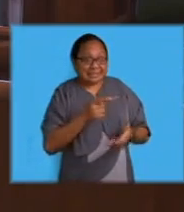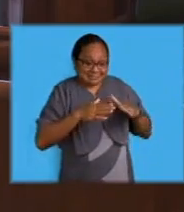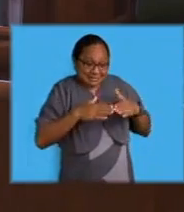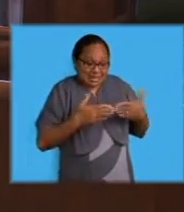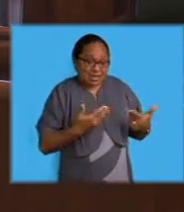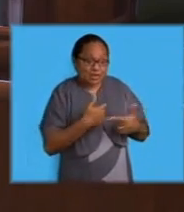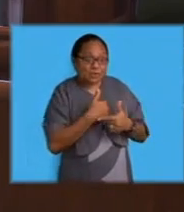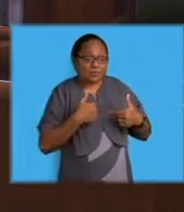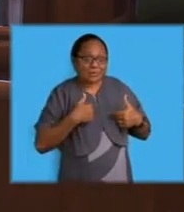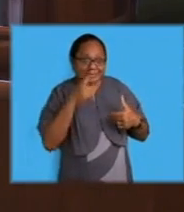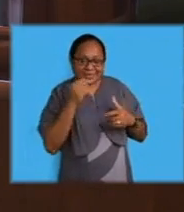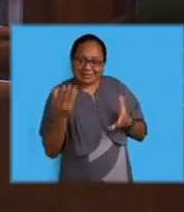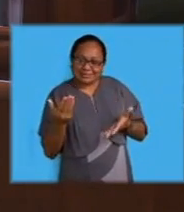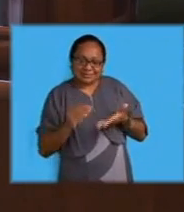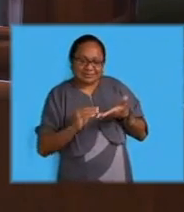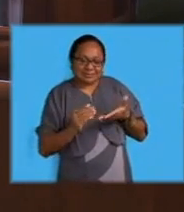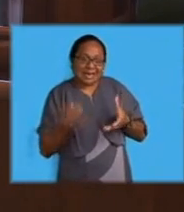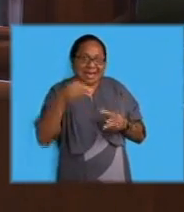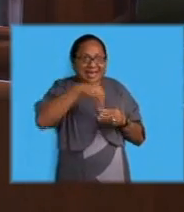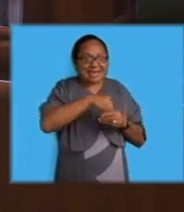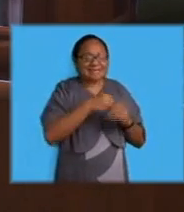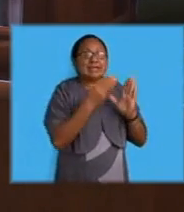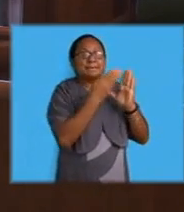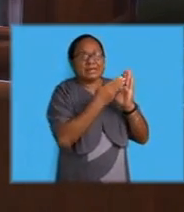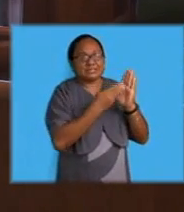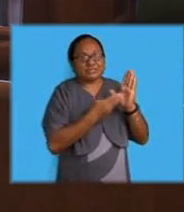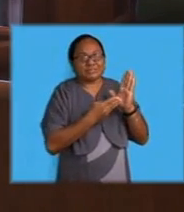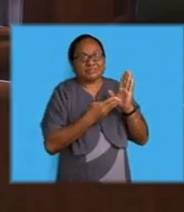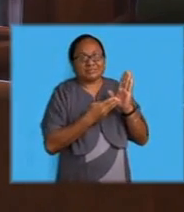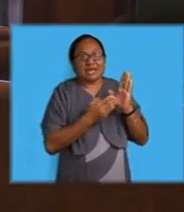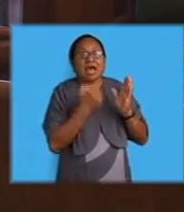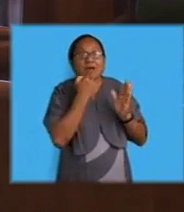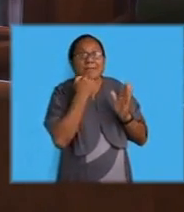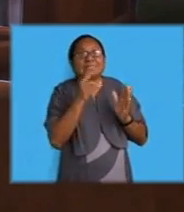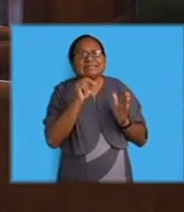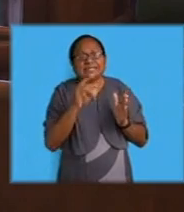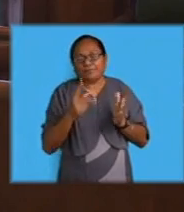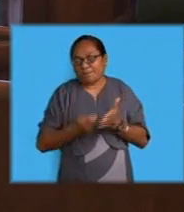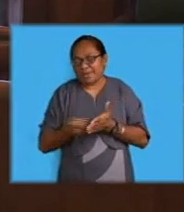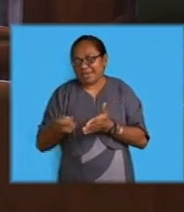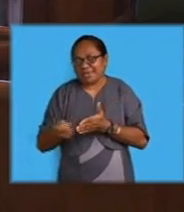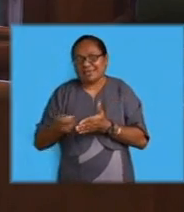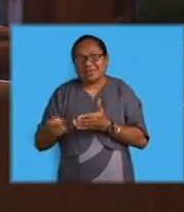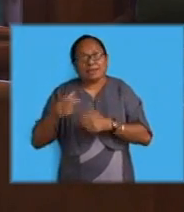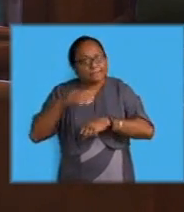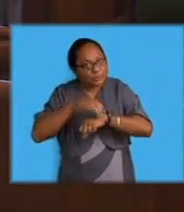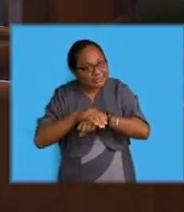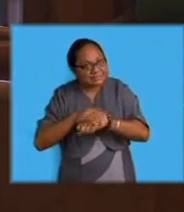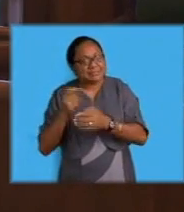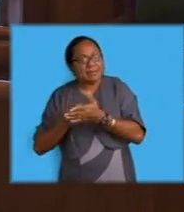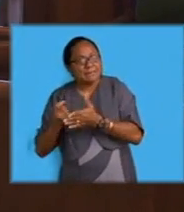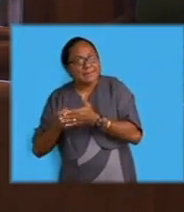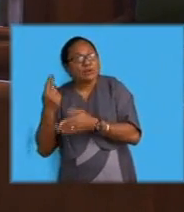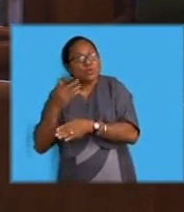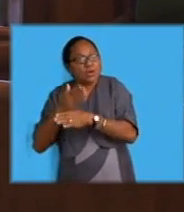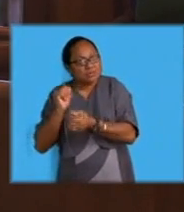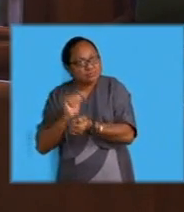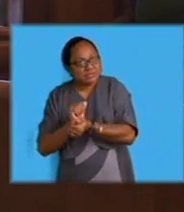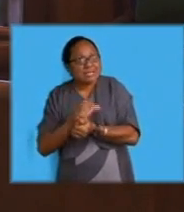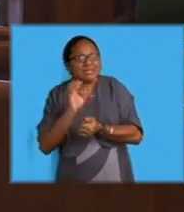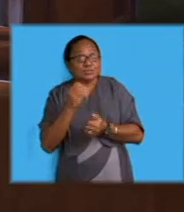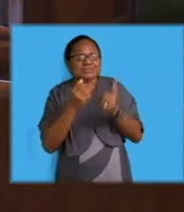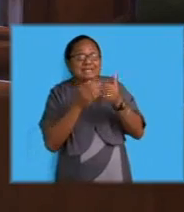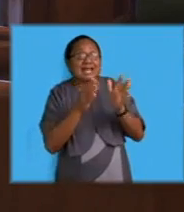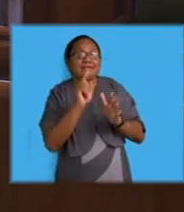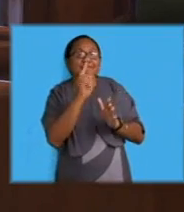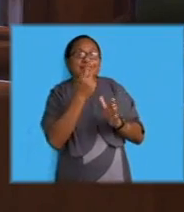factor into the budget as to what will be the cost implication. And this will come into effect from the 1st of August.